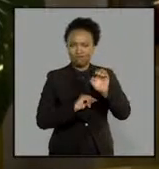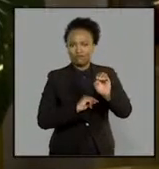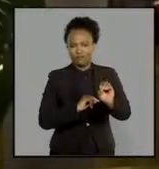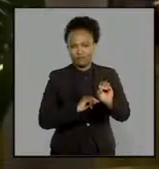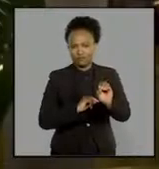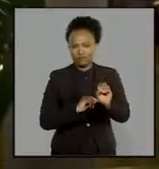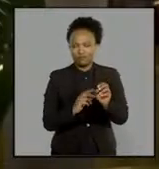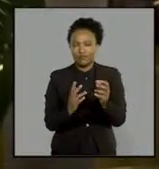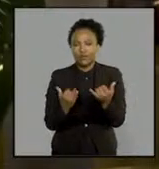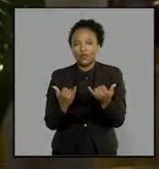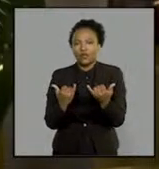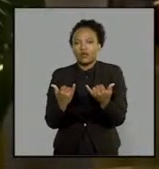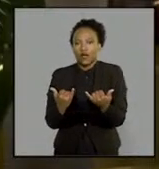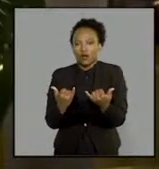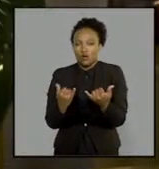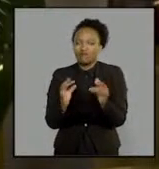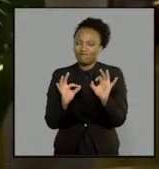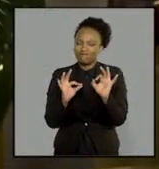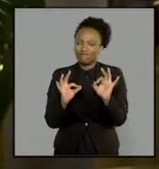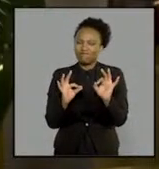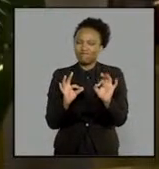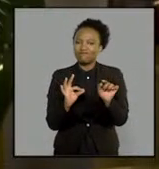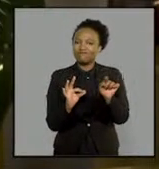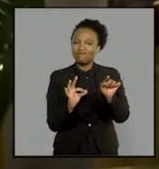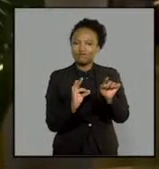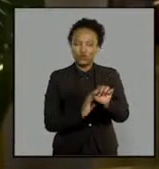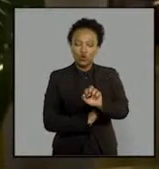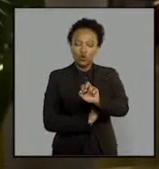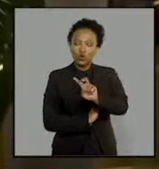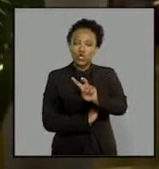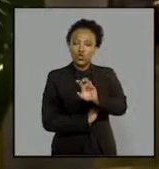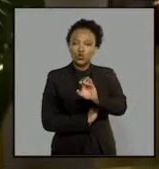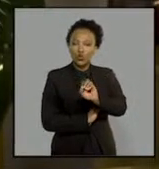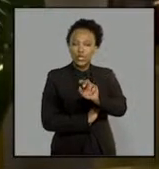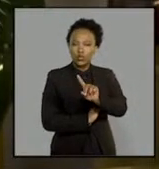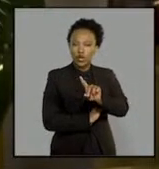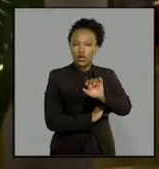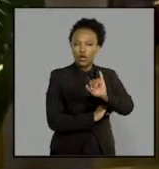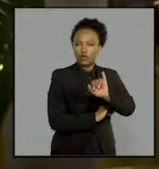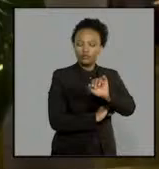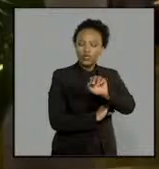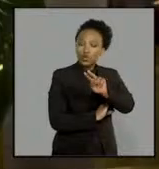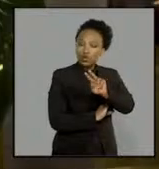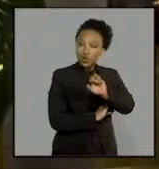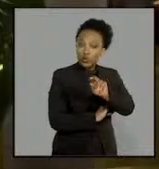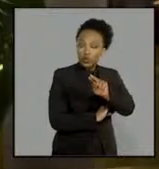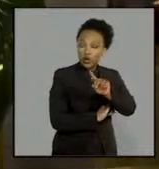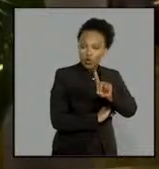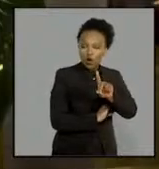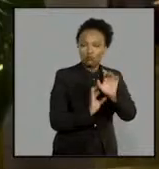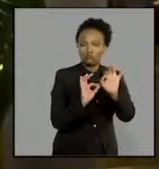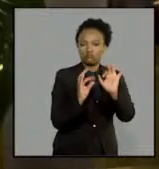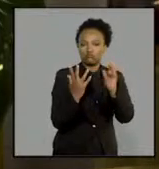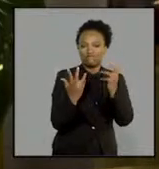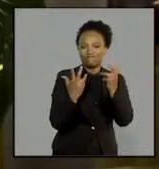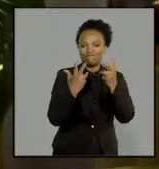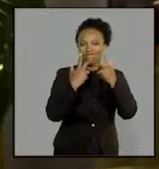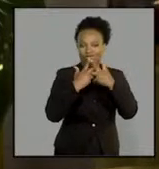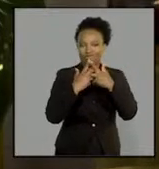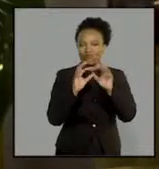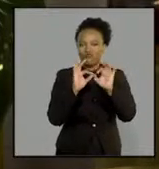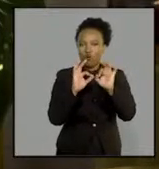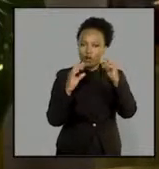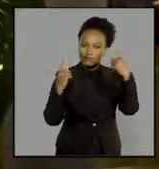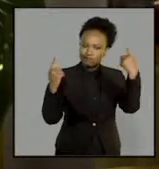deadly COVID-19 pandemic, it stands to reason that the 2021 National Women's Month